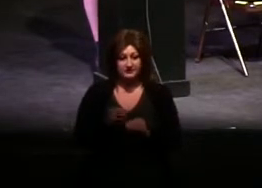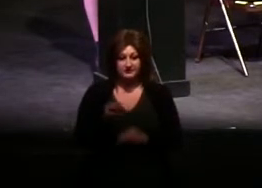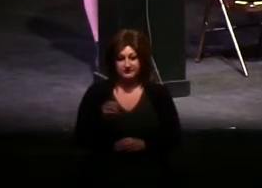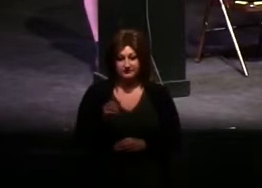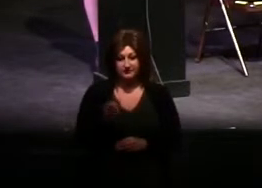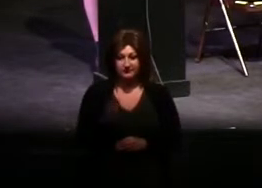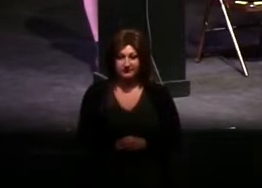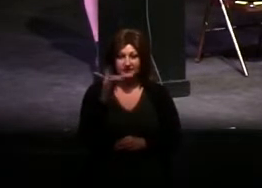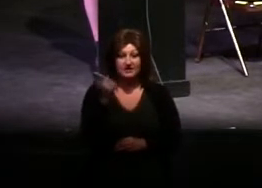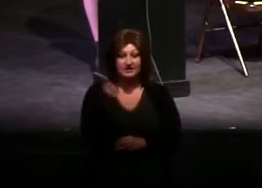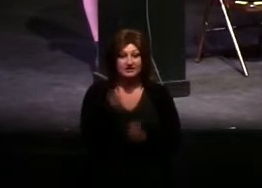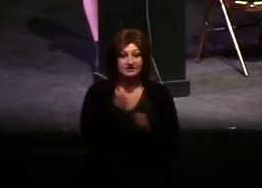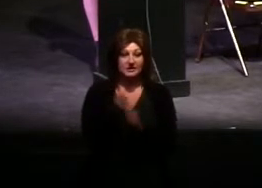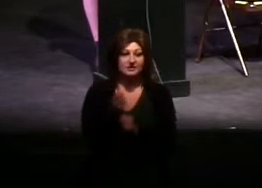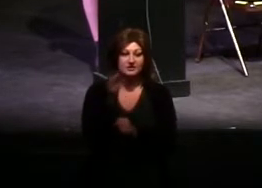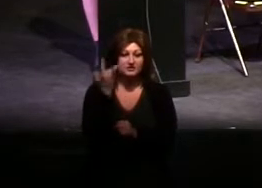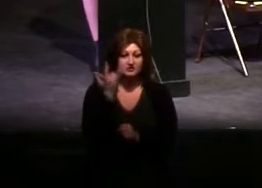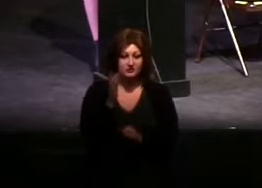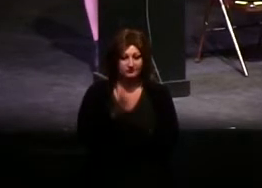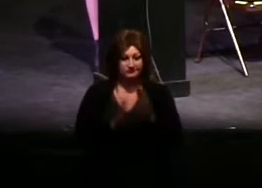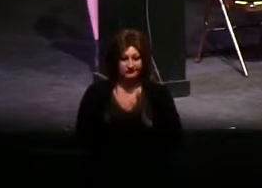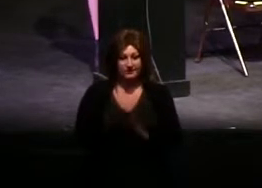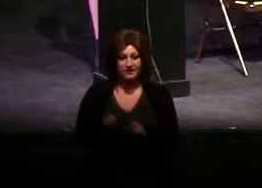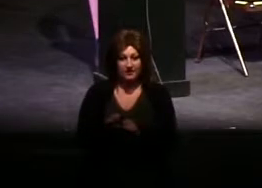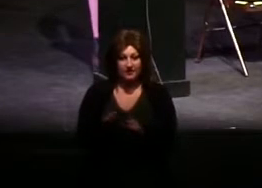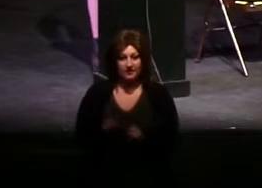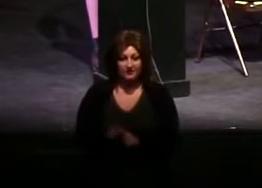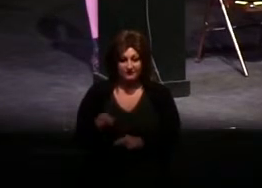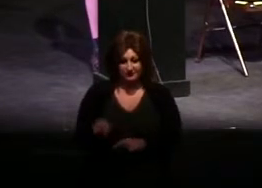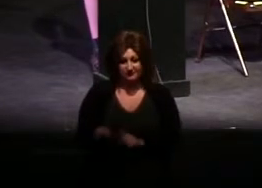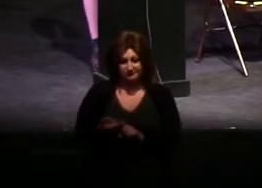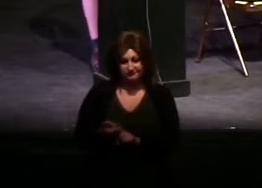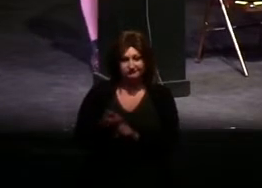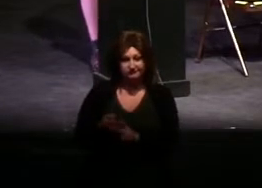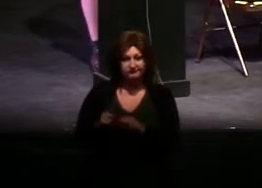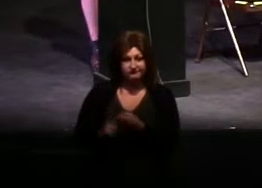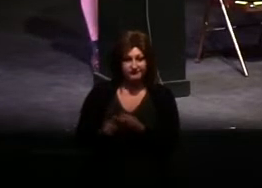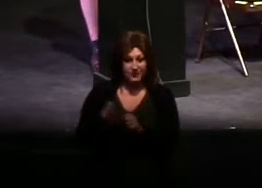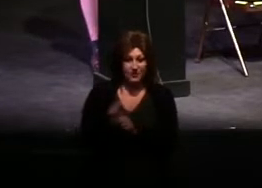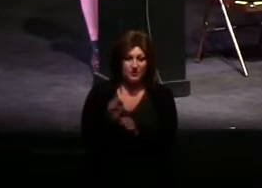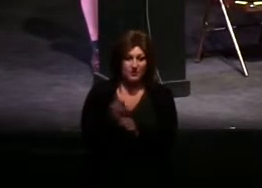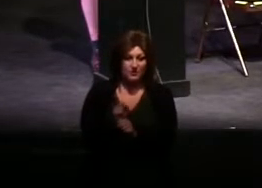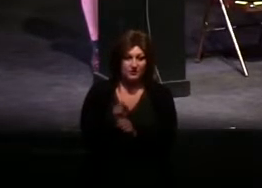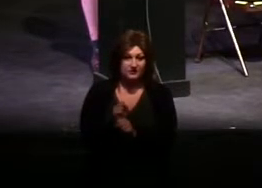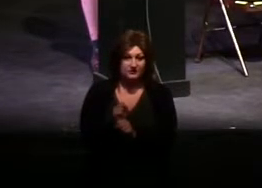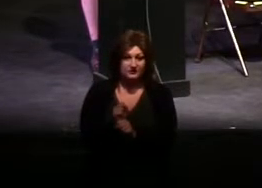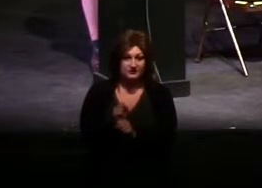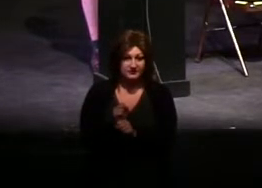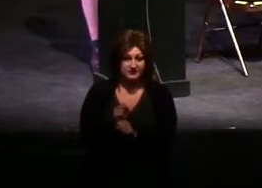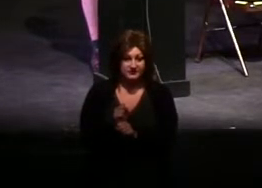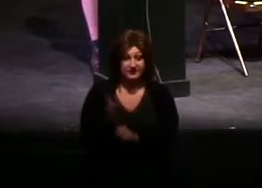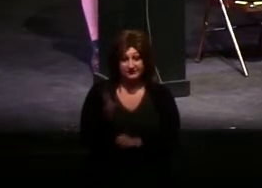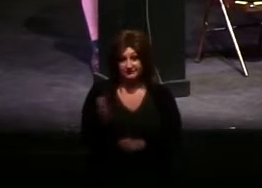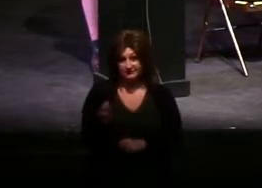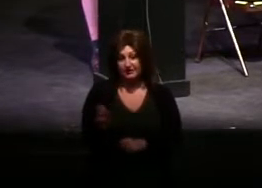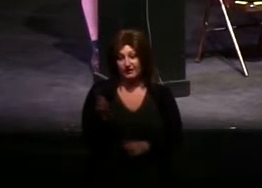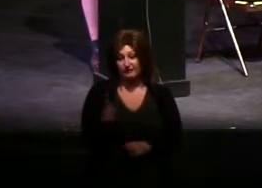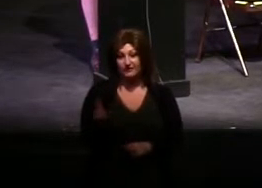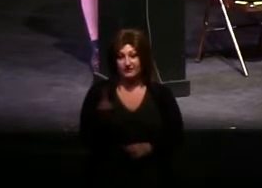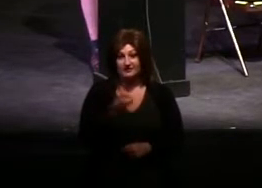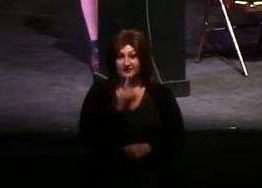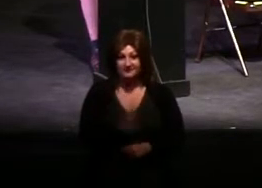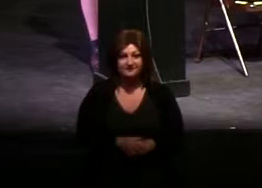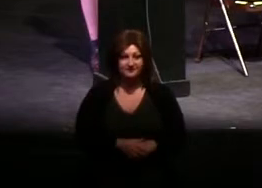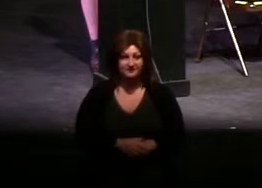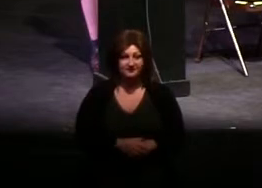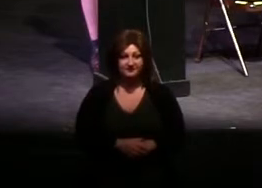10 years ago. This biologist also happened to be a friend of mine who worked on the faculty at Washington State University.